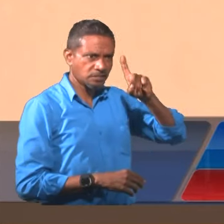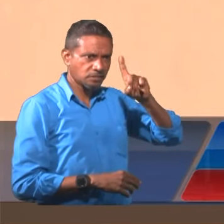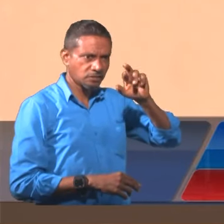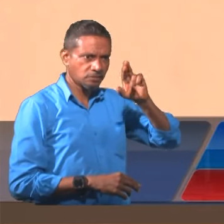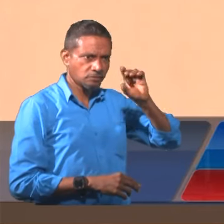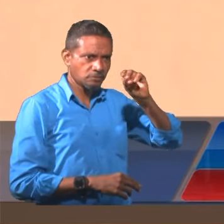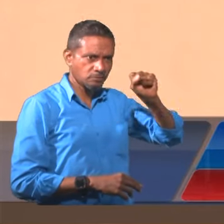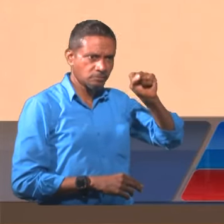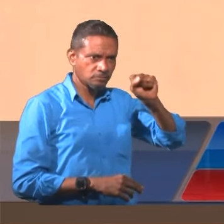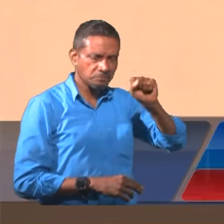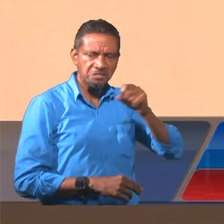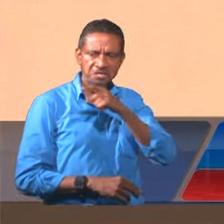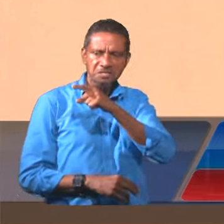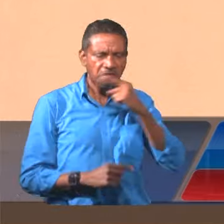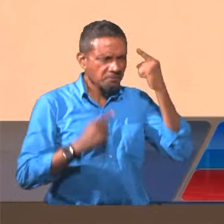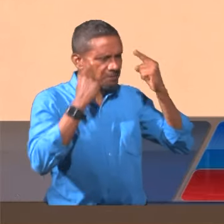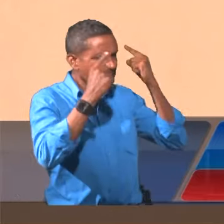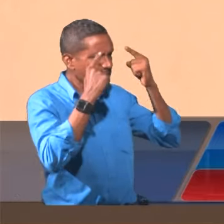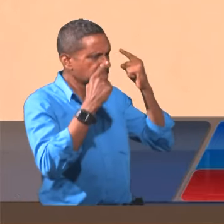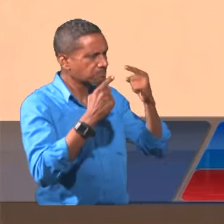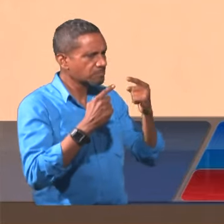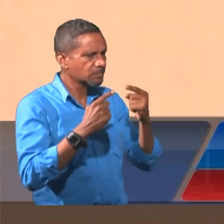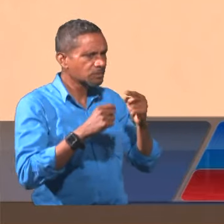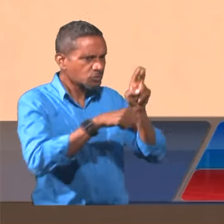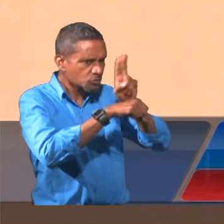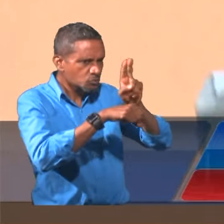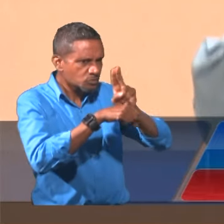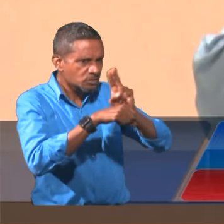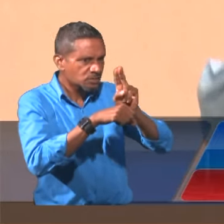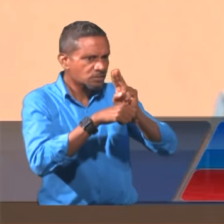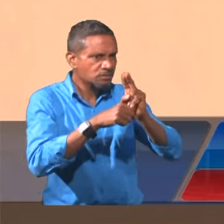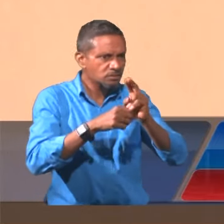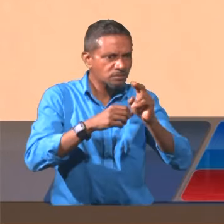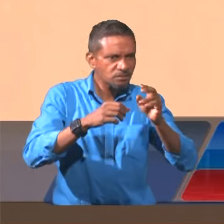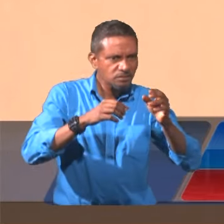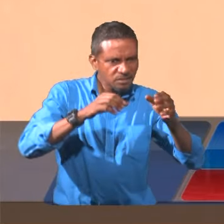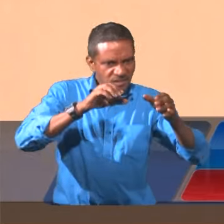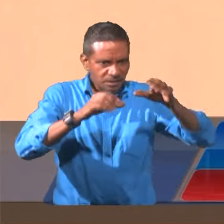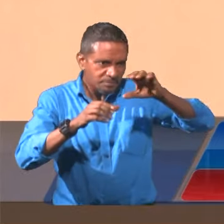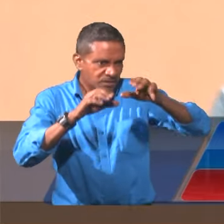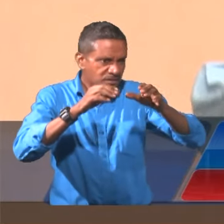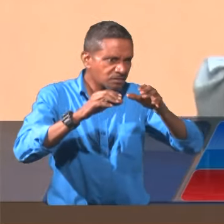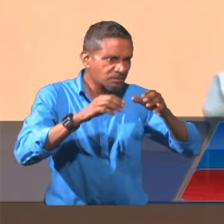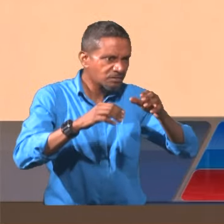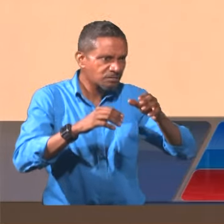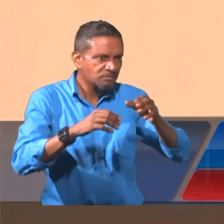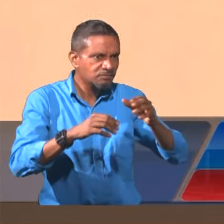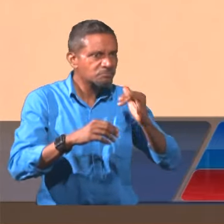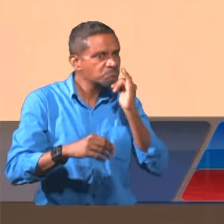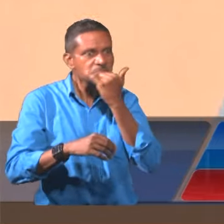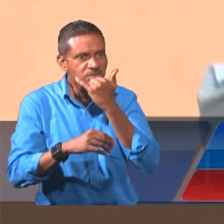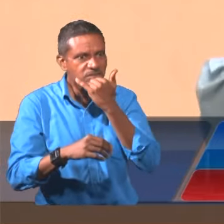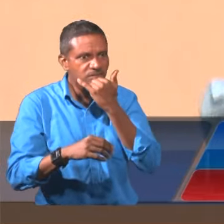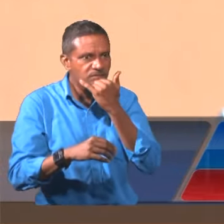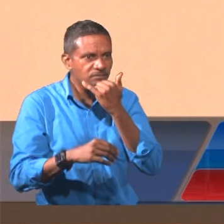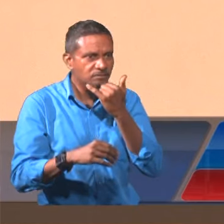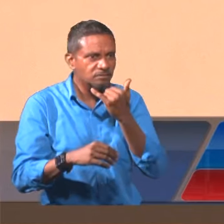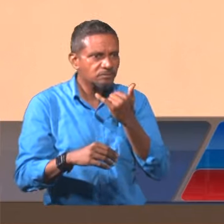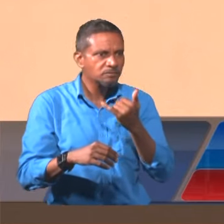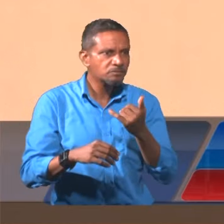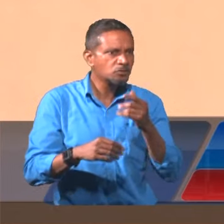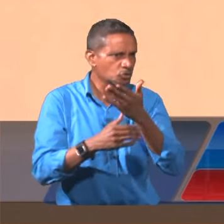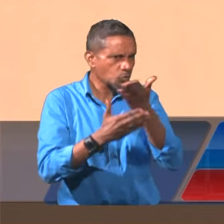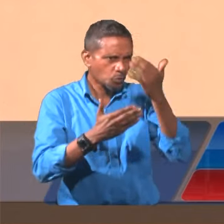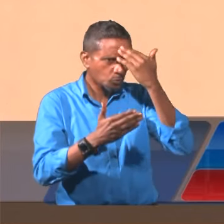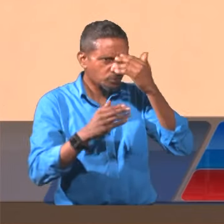view that by using a herbicide incorrectly, it was glufosinate, ammonium, some of you all will know it as Zebo,